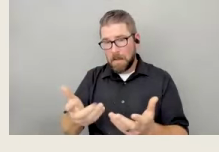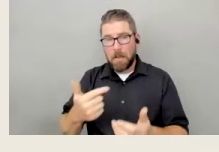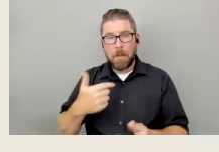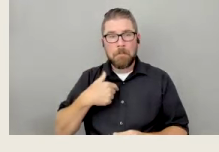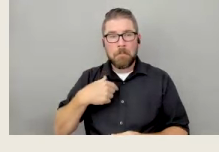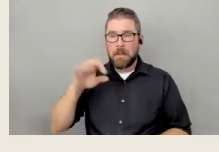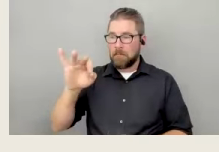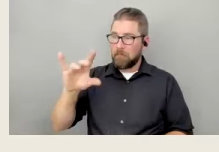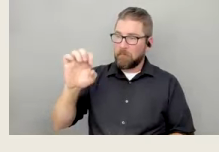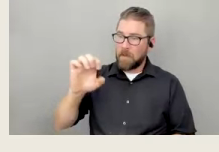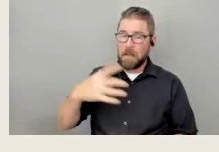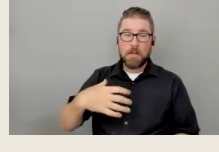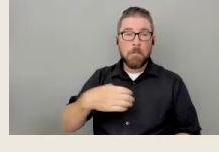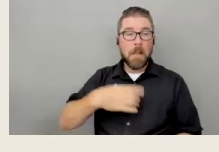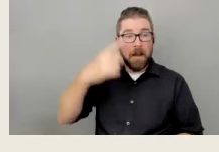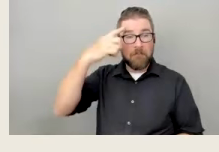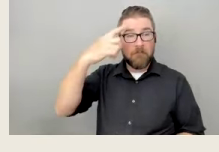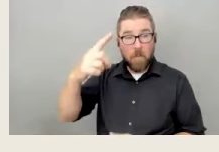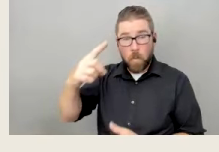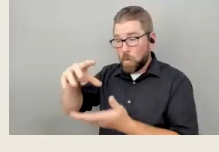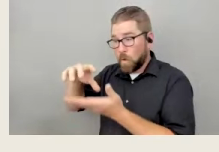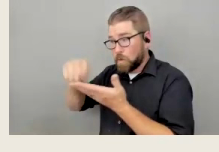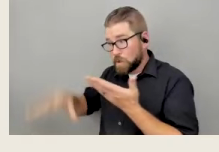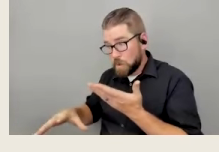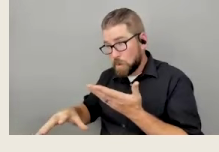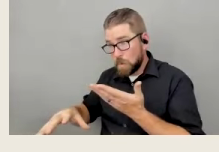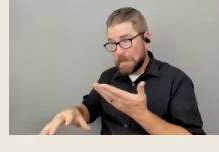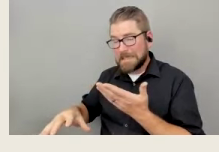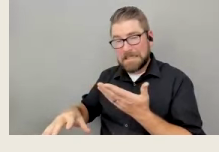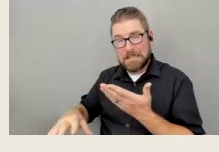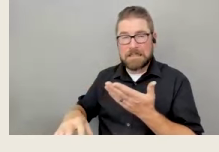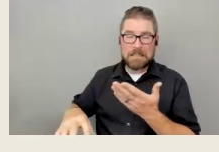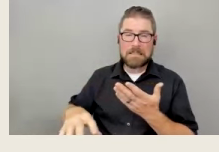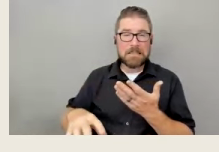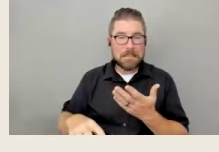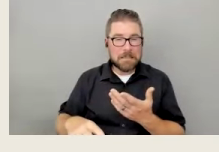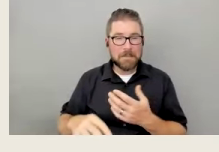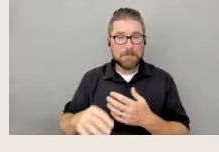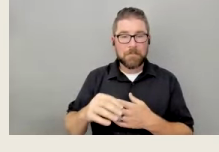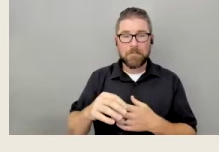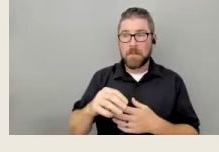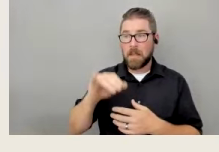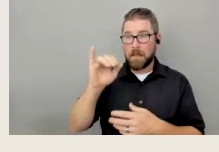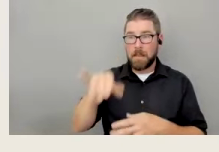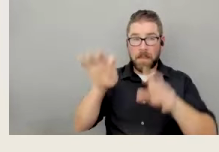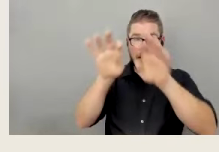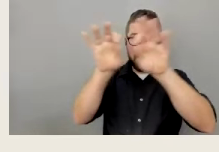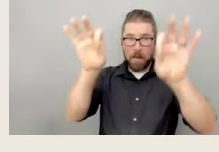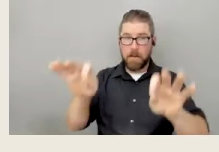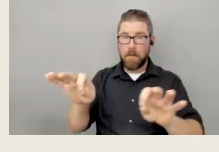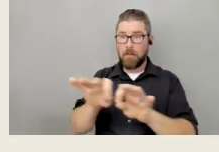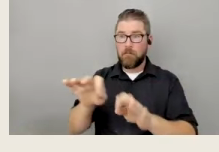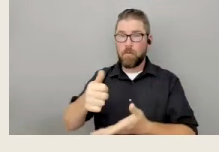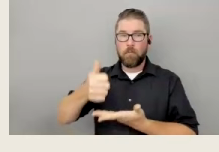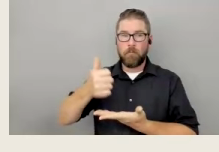on behalf of a student, because filing the complaint on that form, as Gladys had said, it makes it a formal complaint, and that makes you